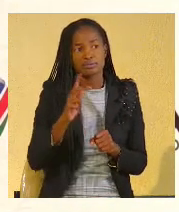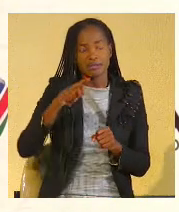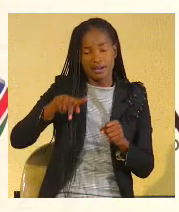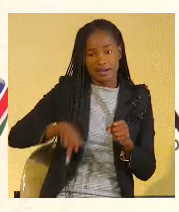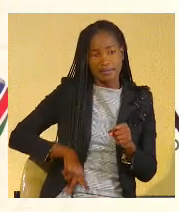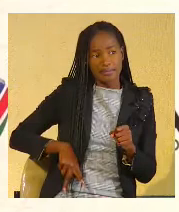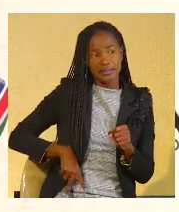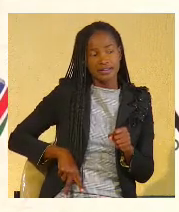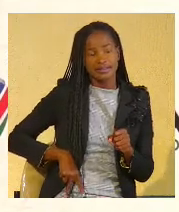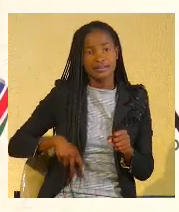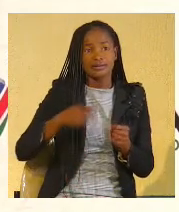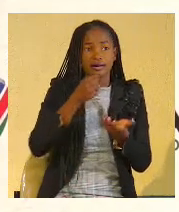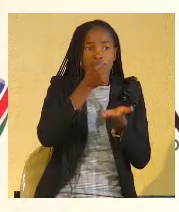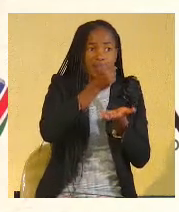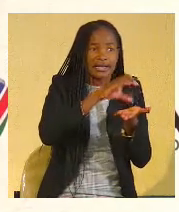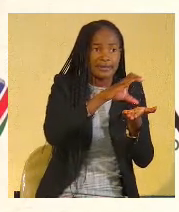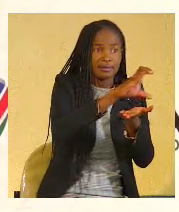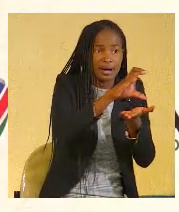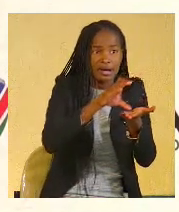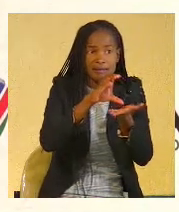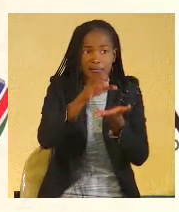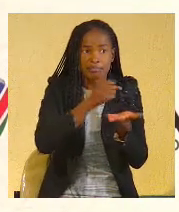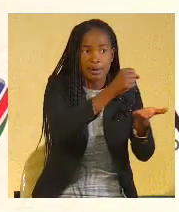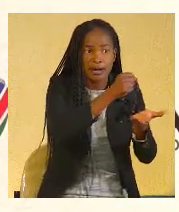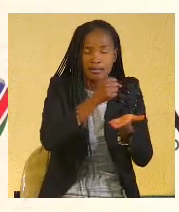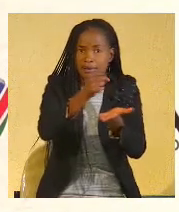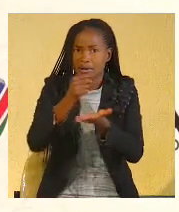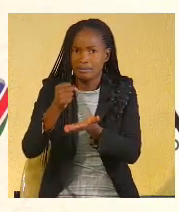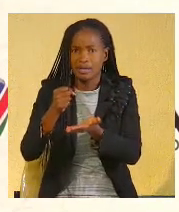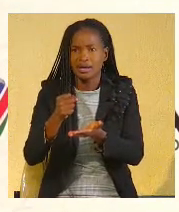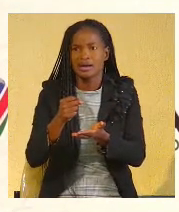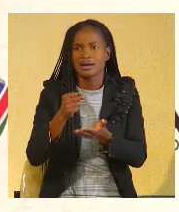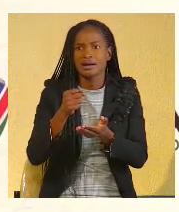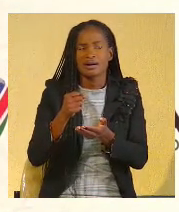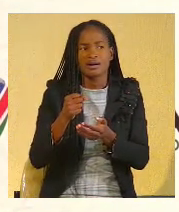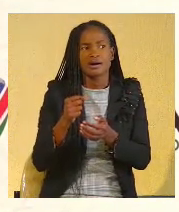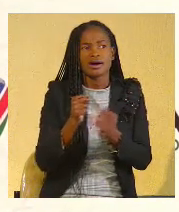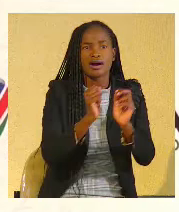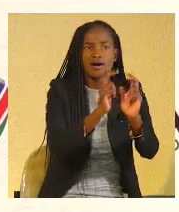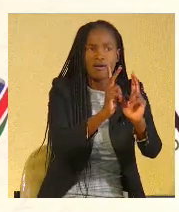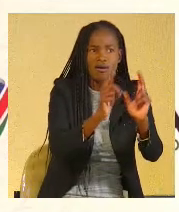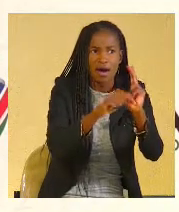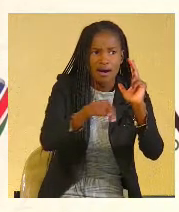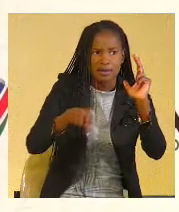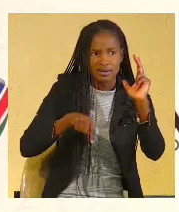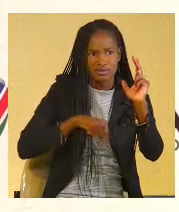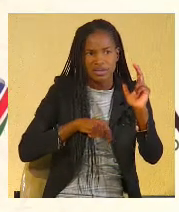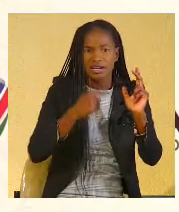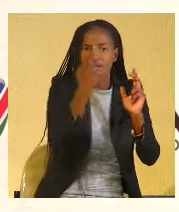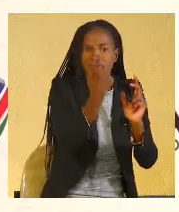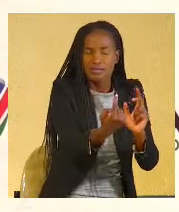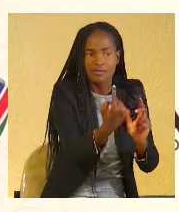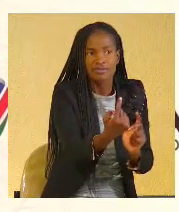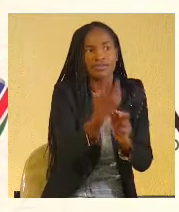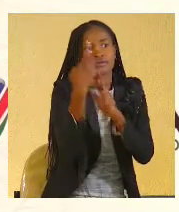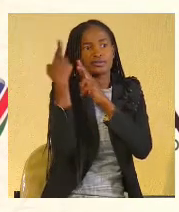from some of these interventions that have been put in place, what responsibility are we expecting from our citizens moving forward to bring things back